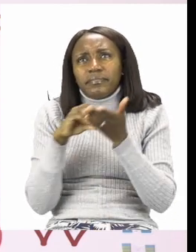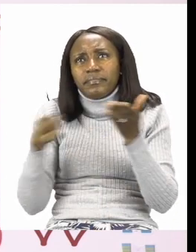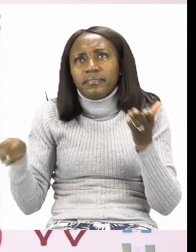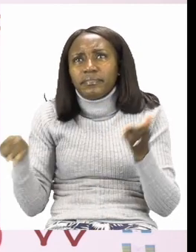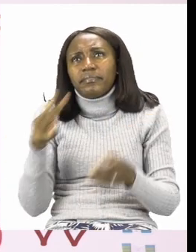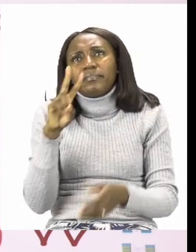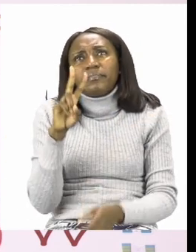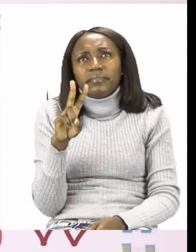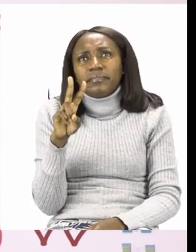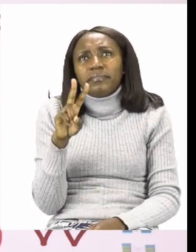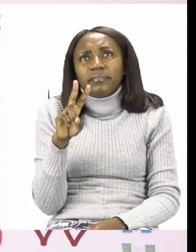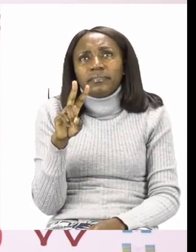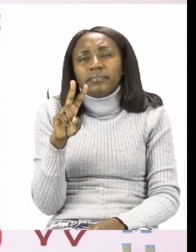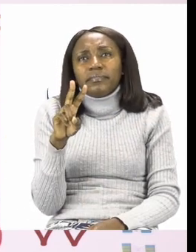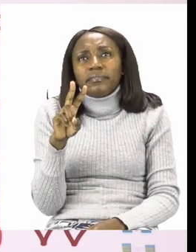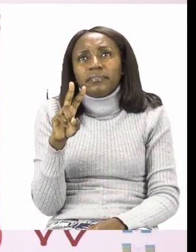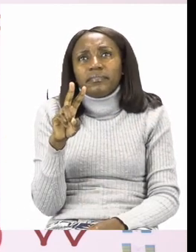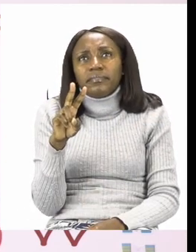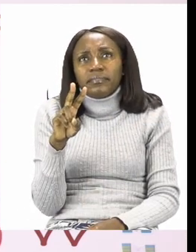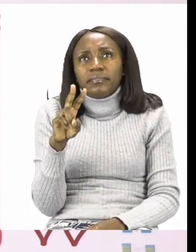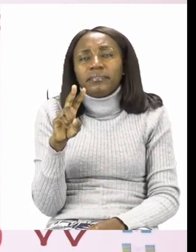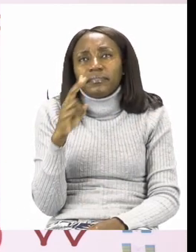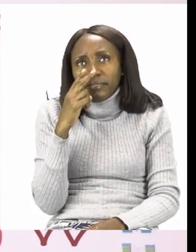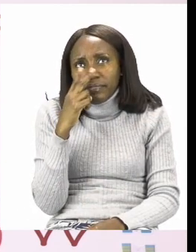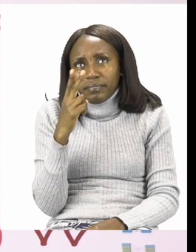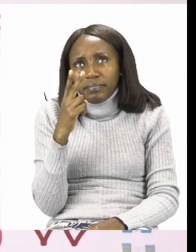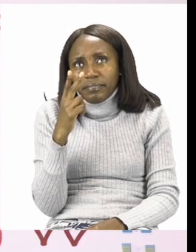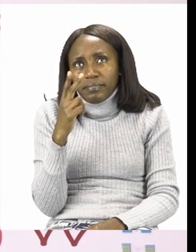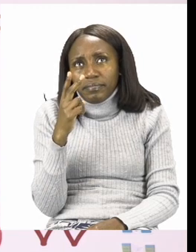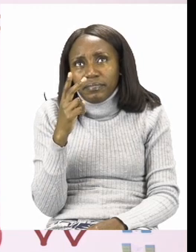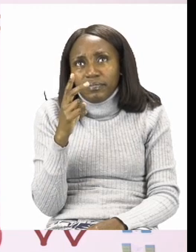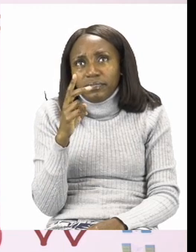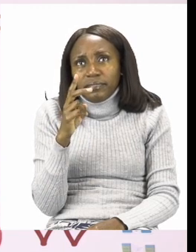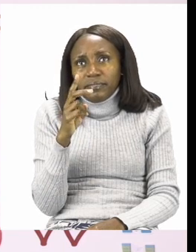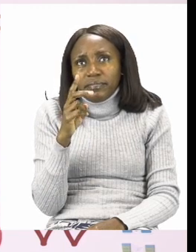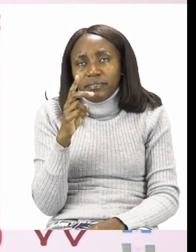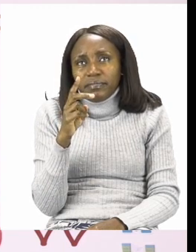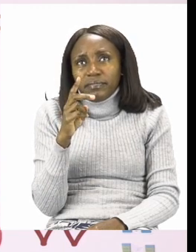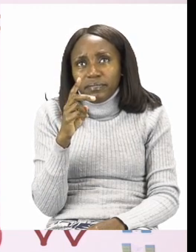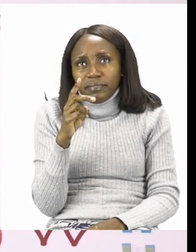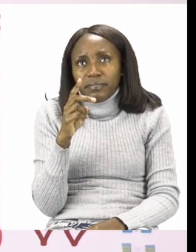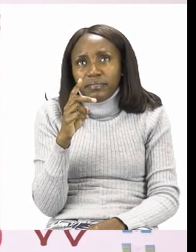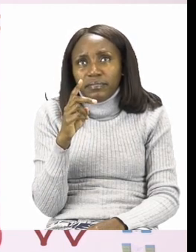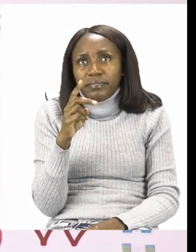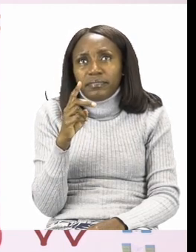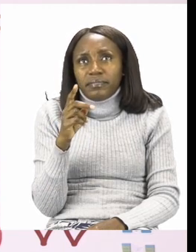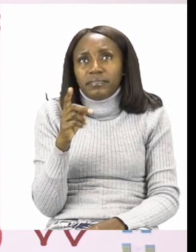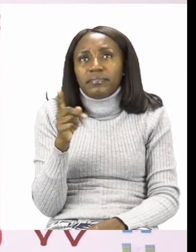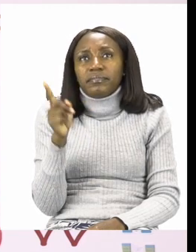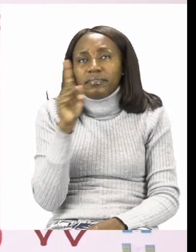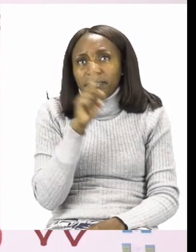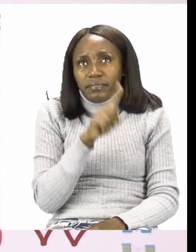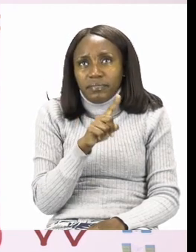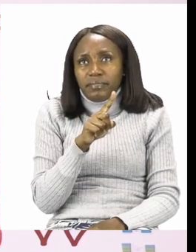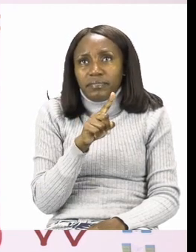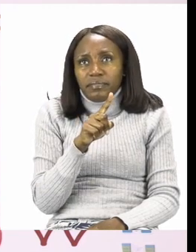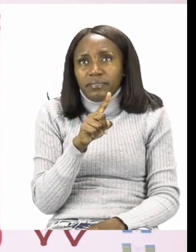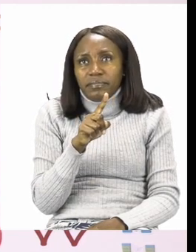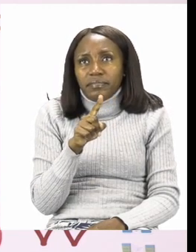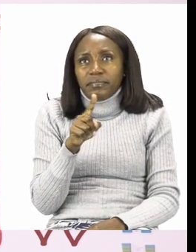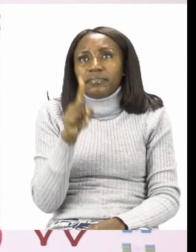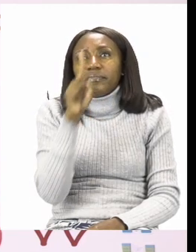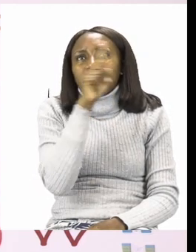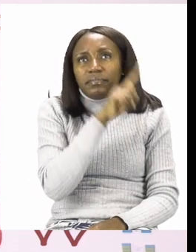minus 2. Let's count backwards 2 times. 1,